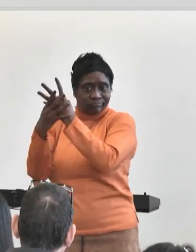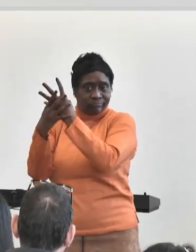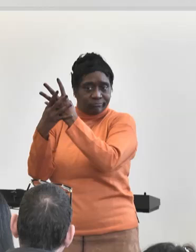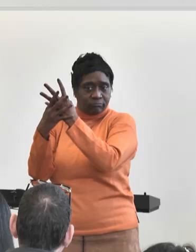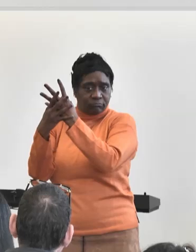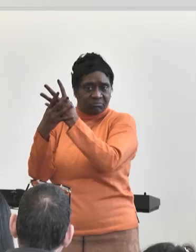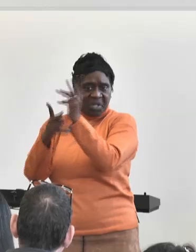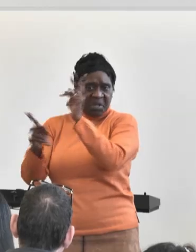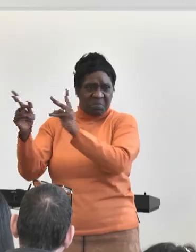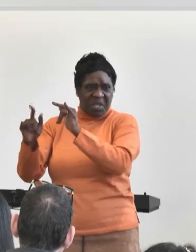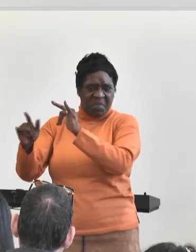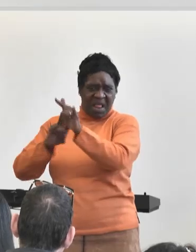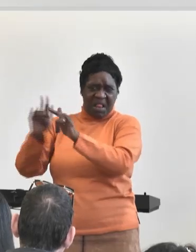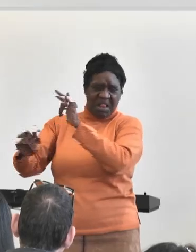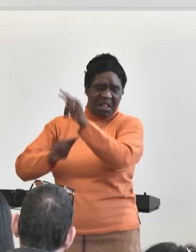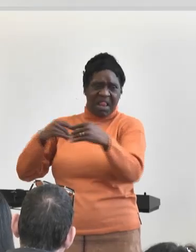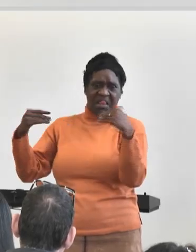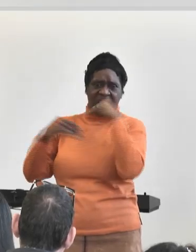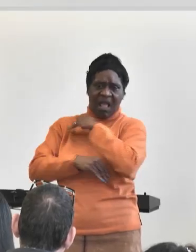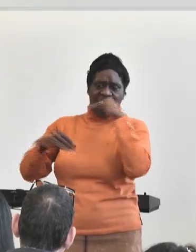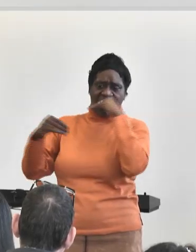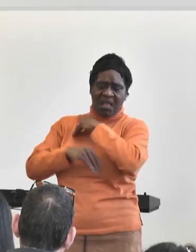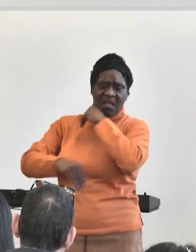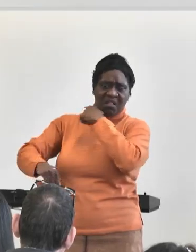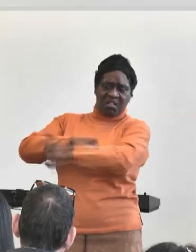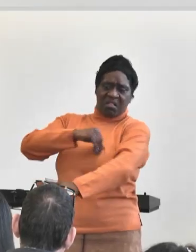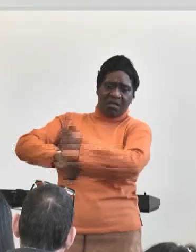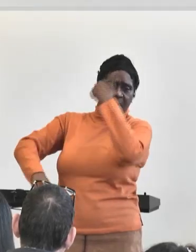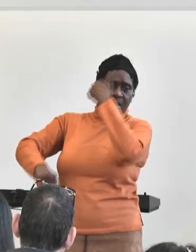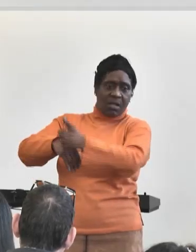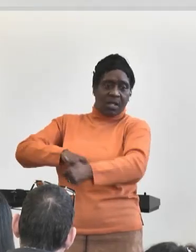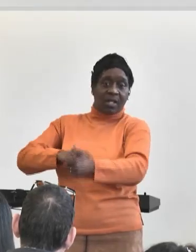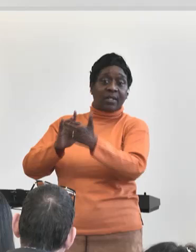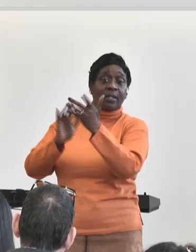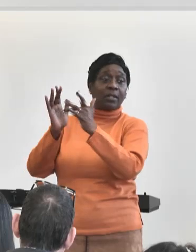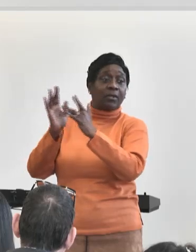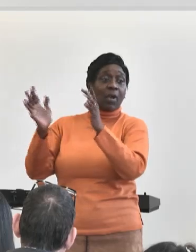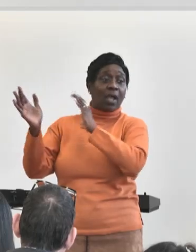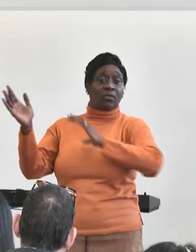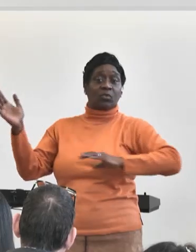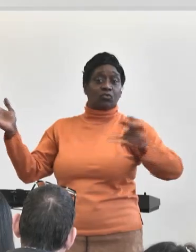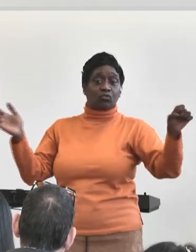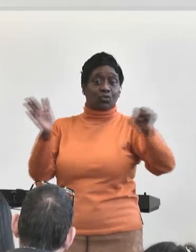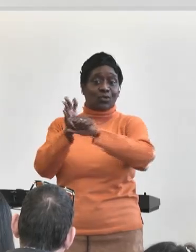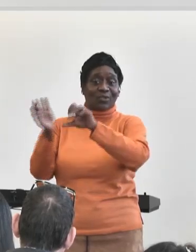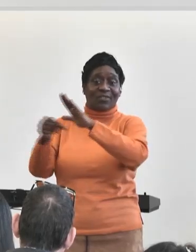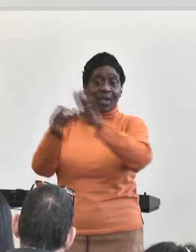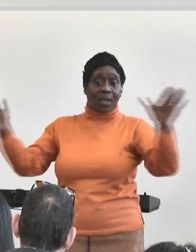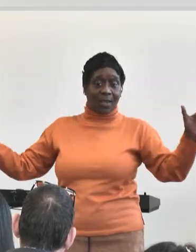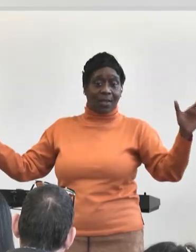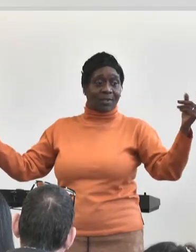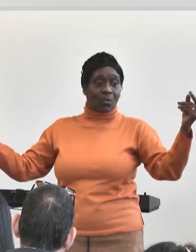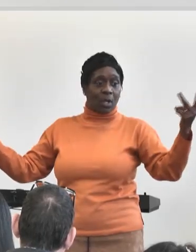cárcel. People lied about him. La gente mentía sobre él. He was crucified. Fue crucificado. And then he was resurrected. Y después